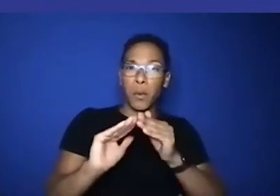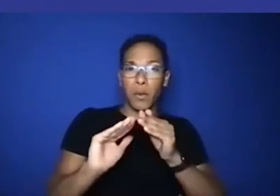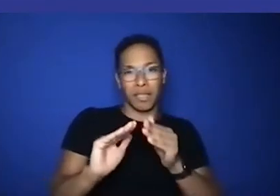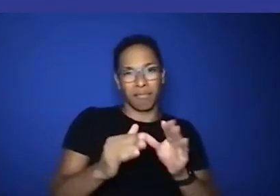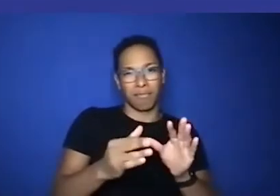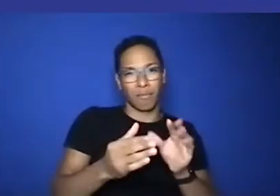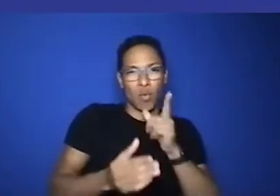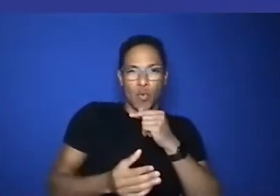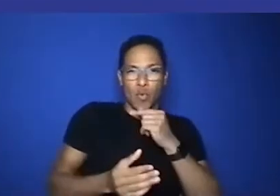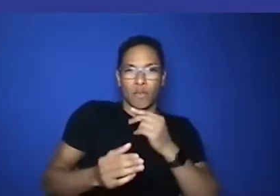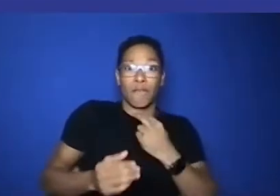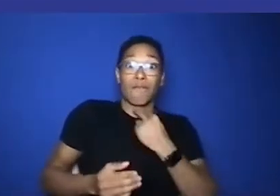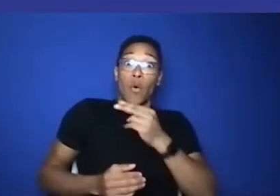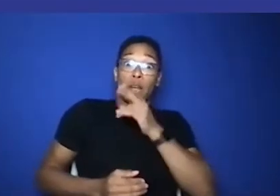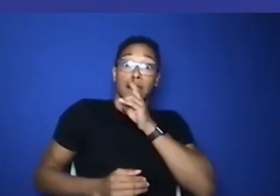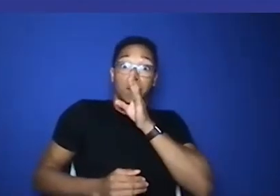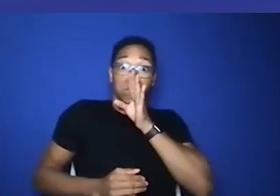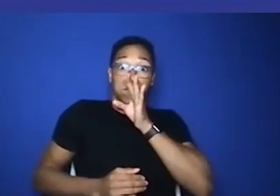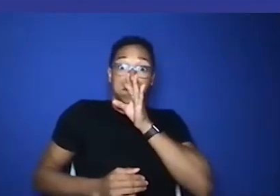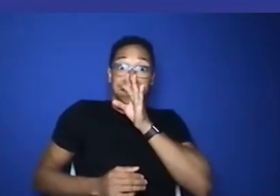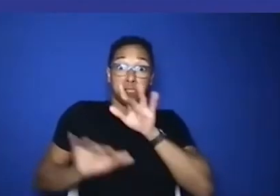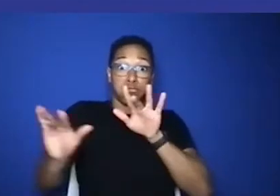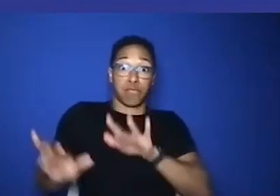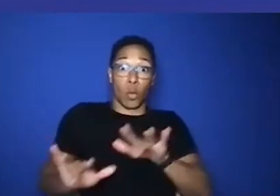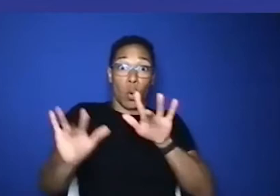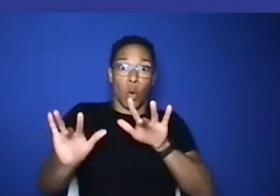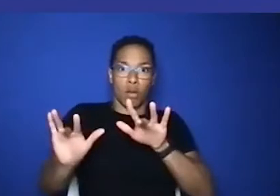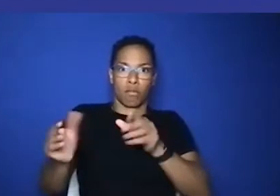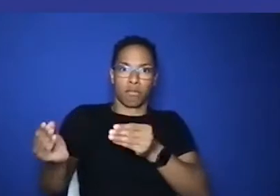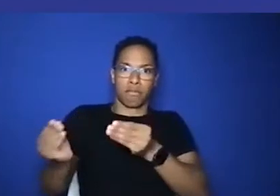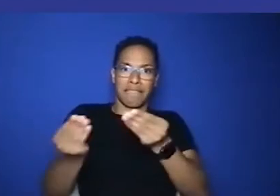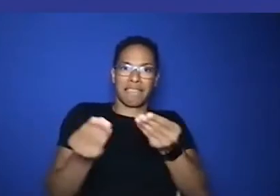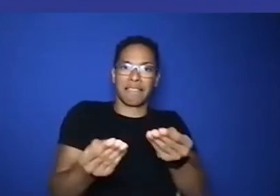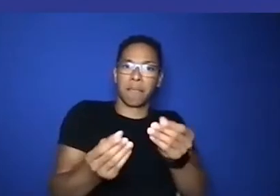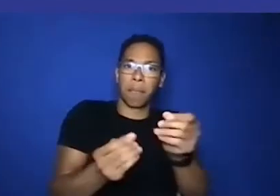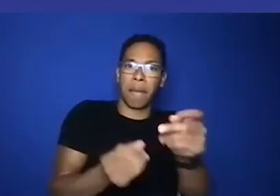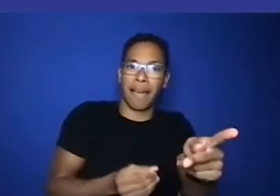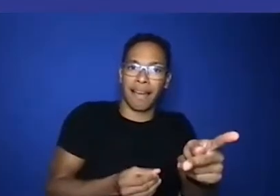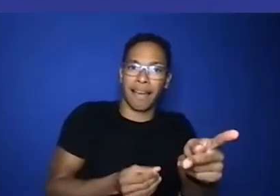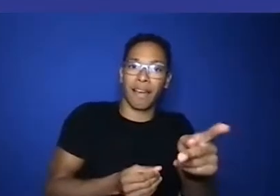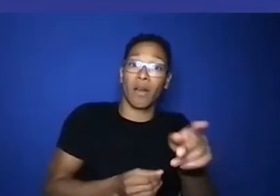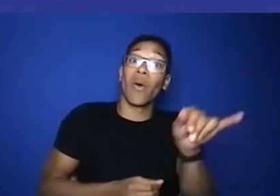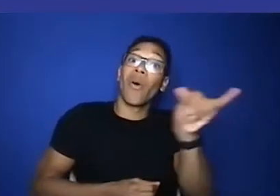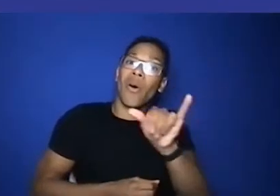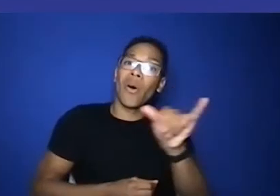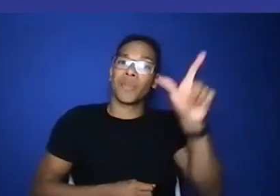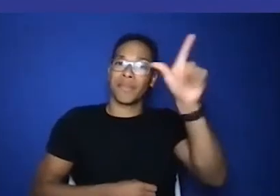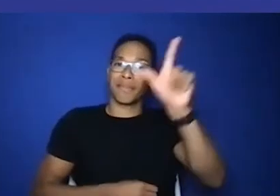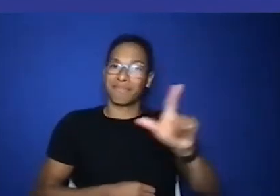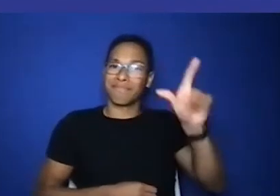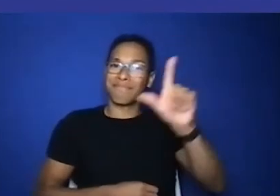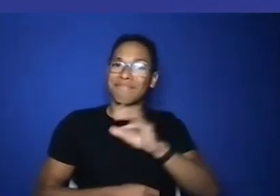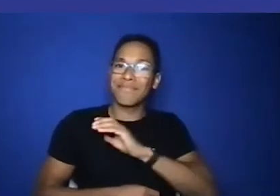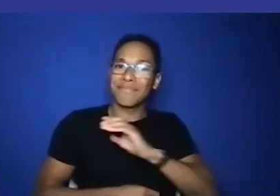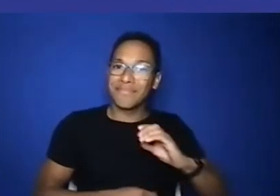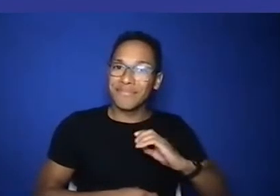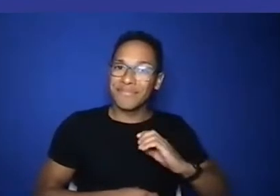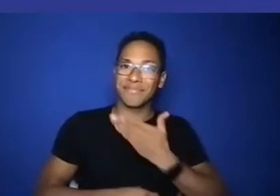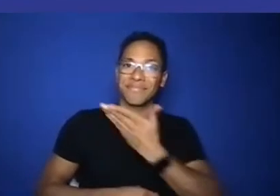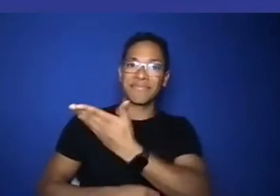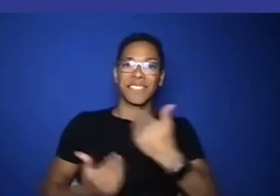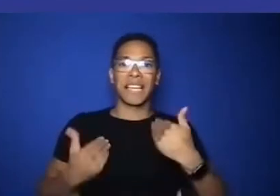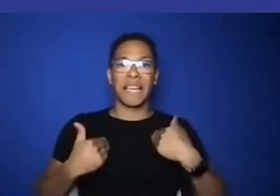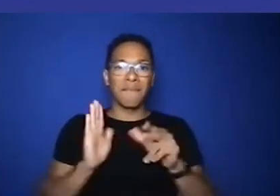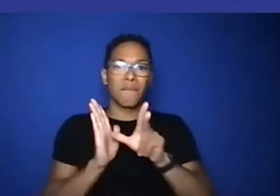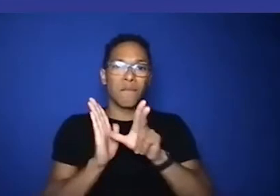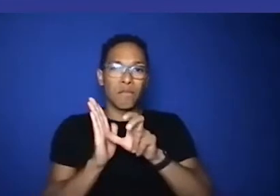also changing the catalogue in the Library of Congress in relationship to how those recordings were known, not just as the researcher who